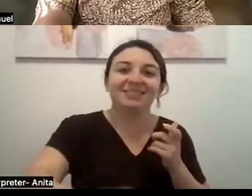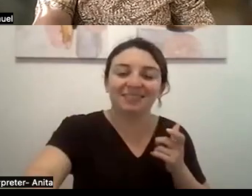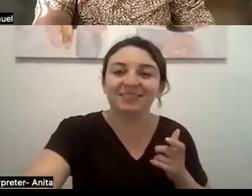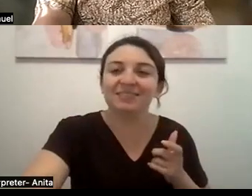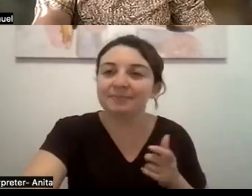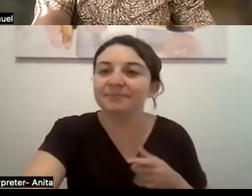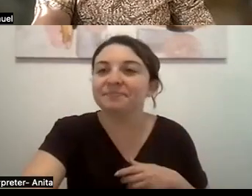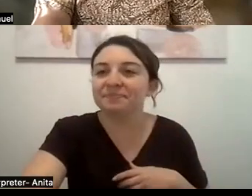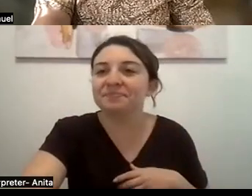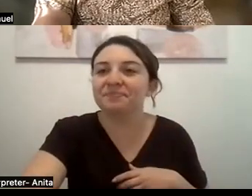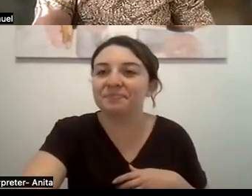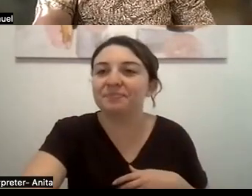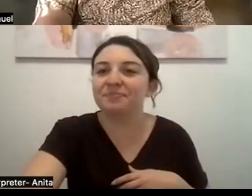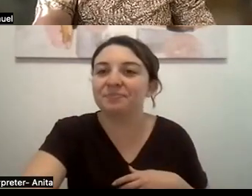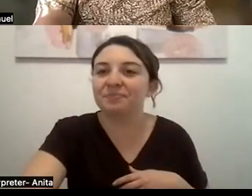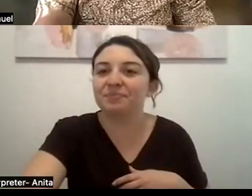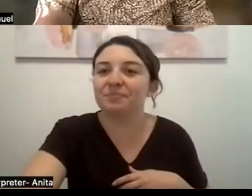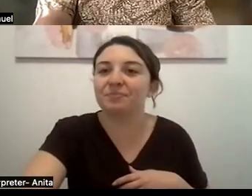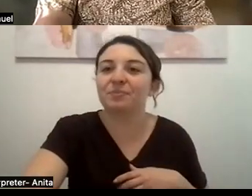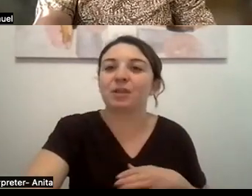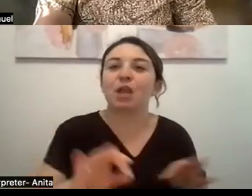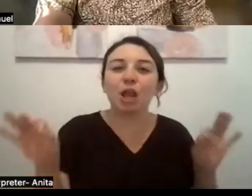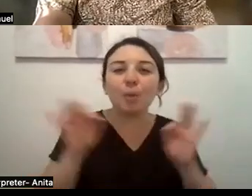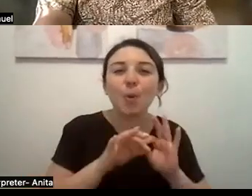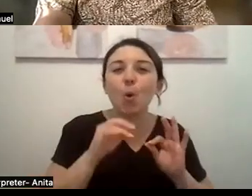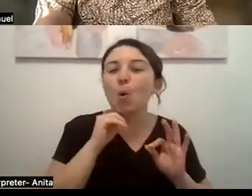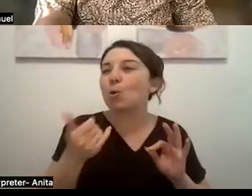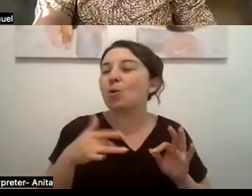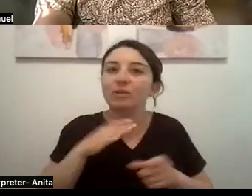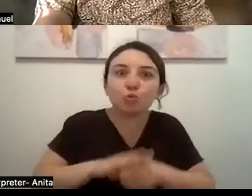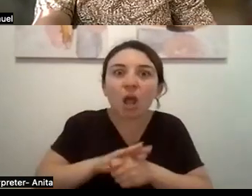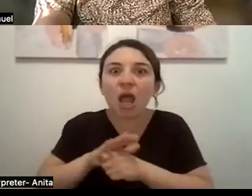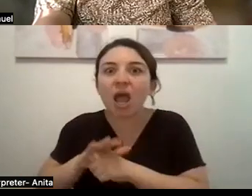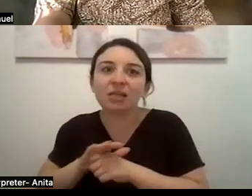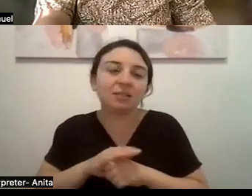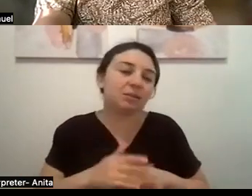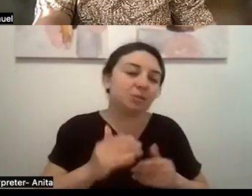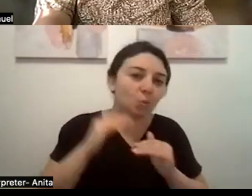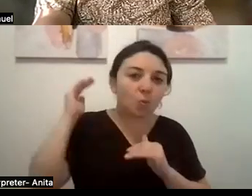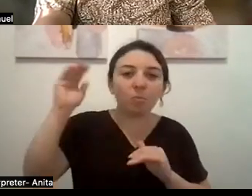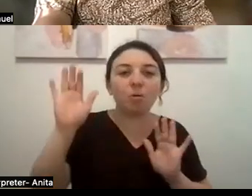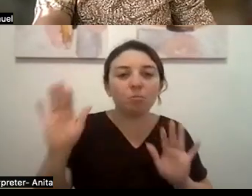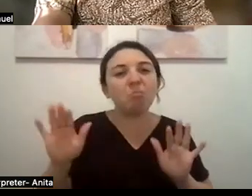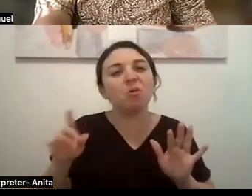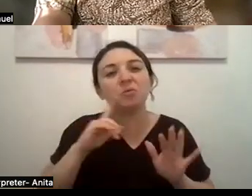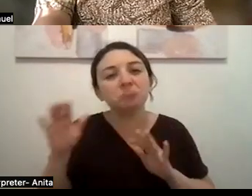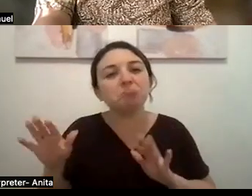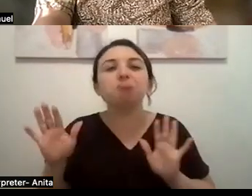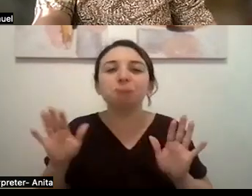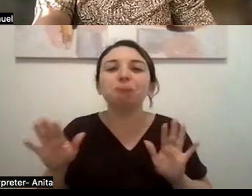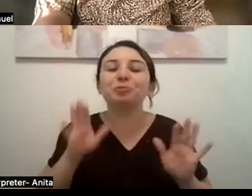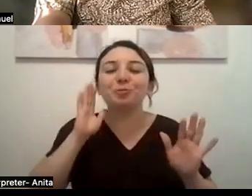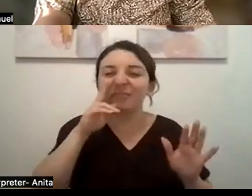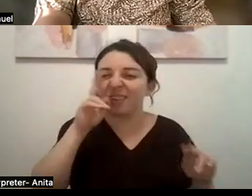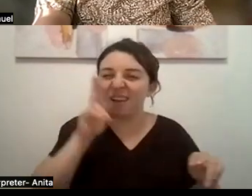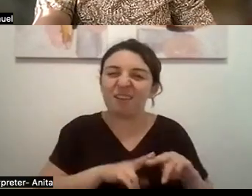but try not to sweat the small stuff. There's going to be a lot of small stuff to sweat, but it is a fun